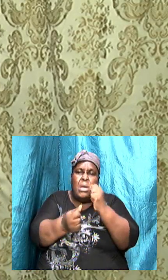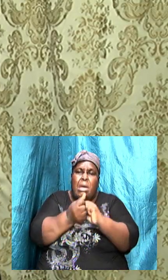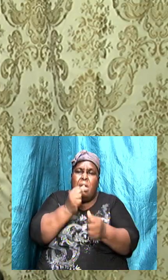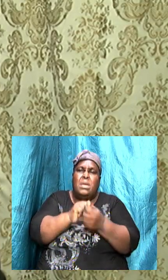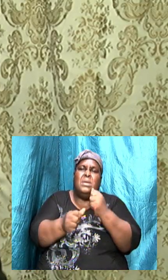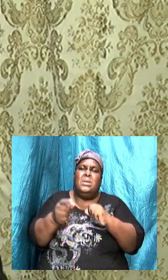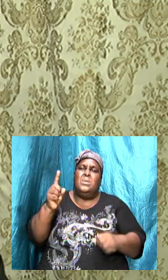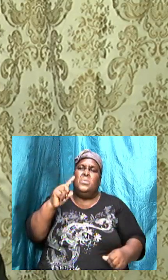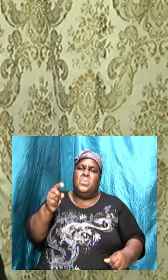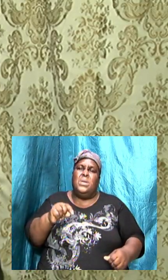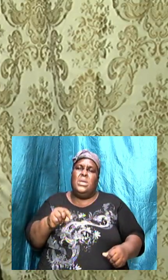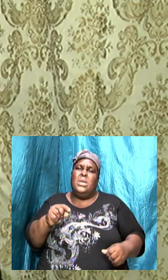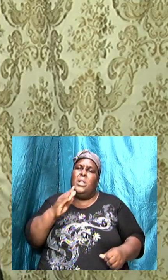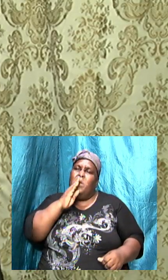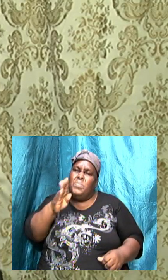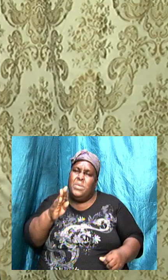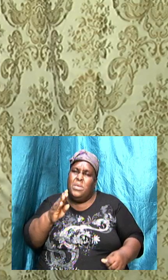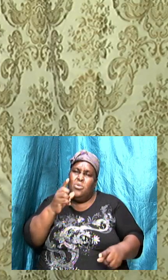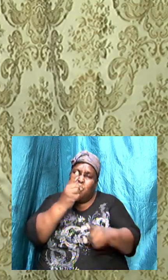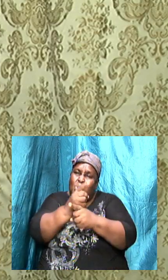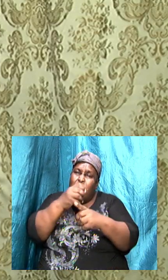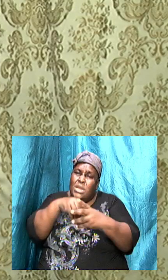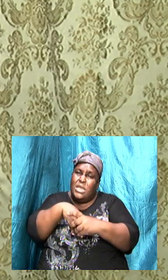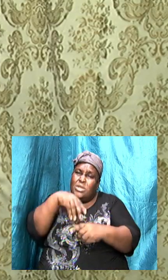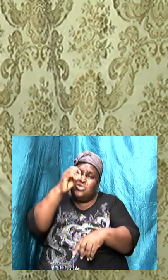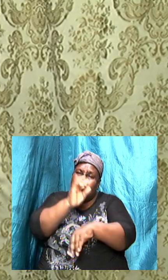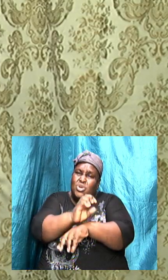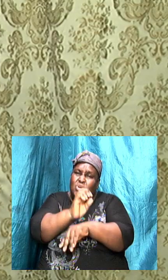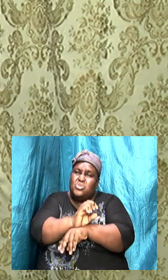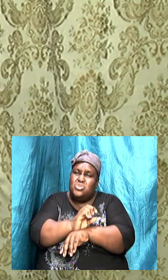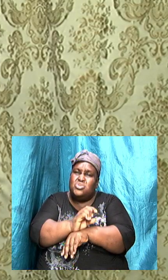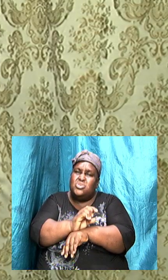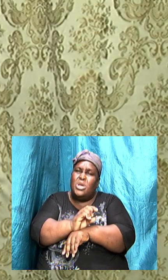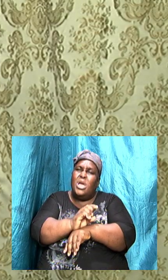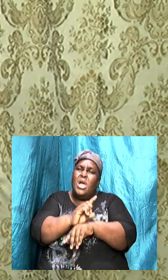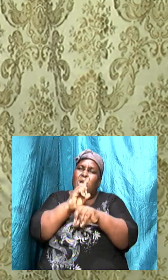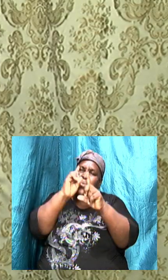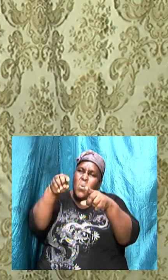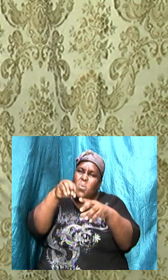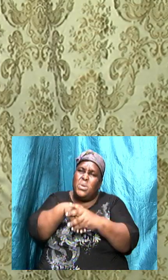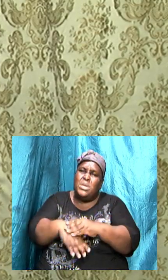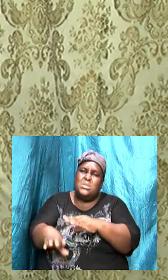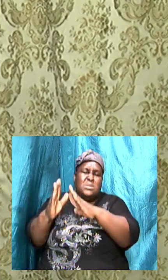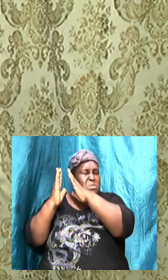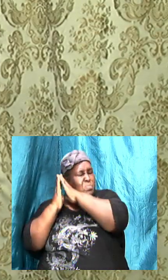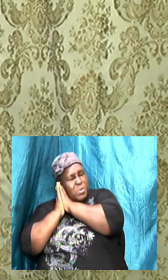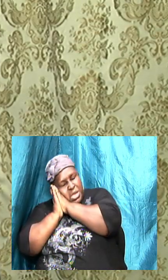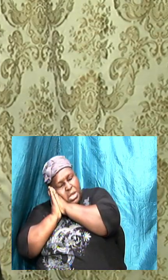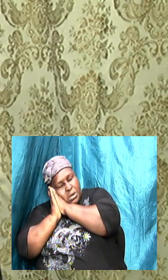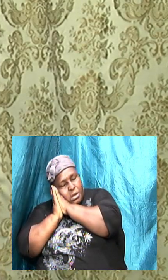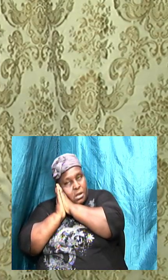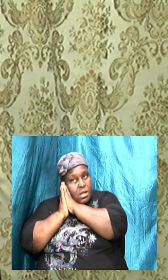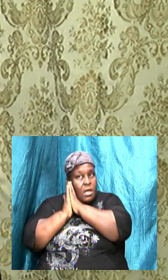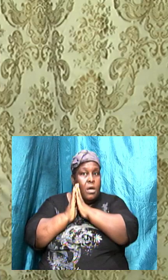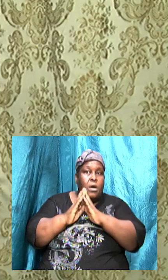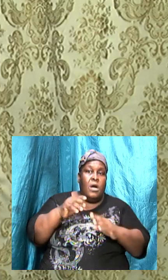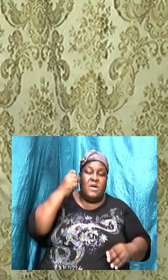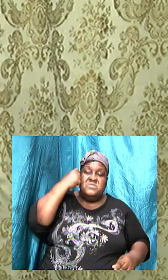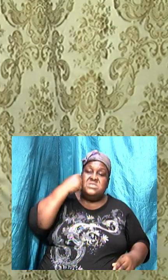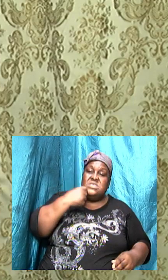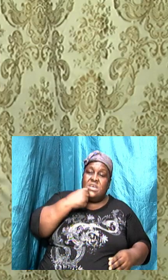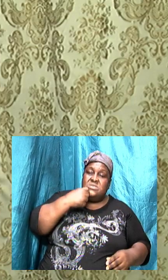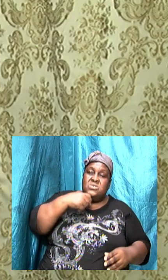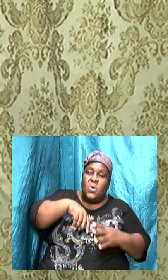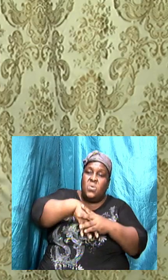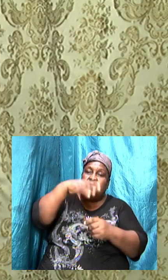extent that we will be right in church and go into the bed of fornication and adultery and get up and then